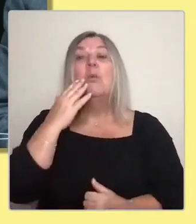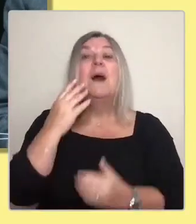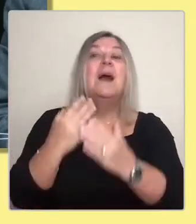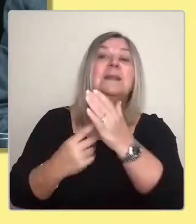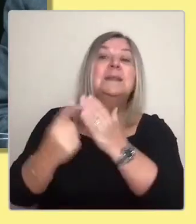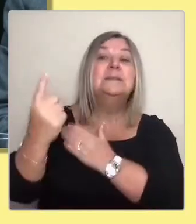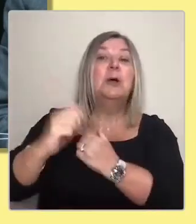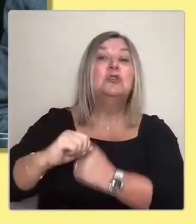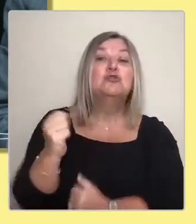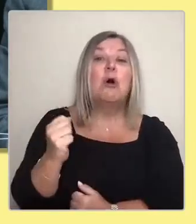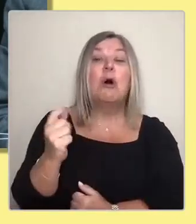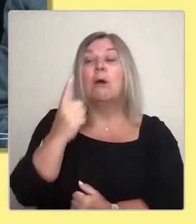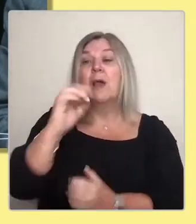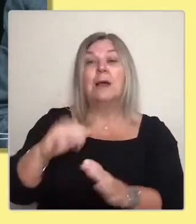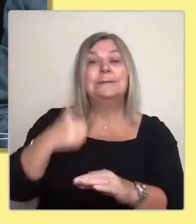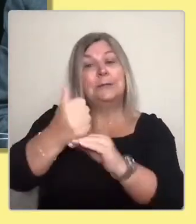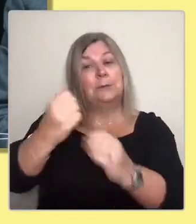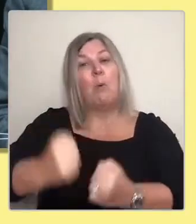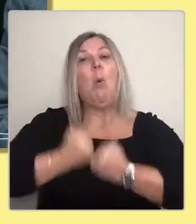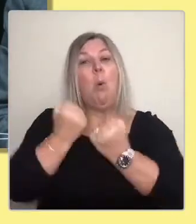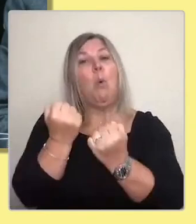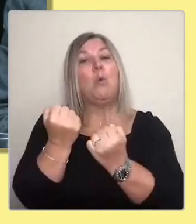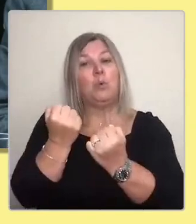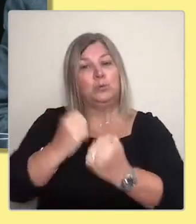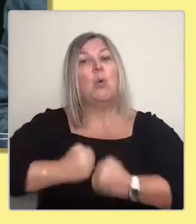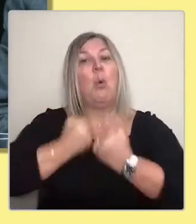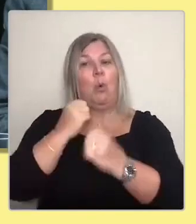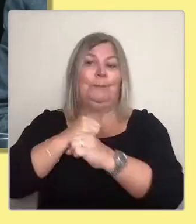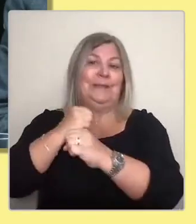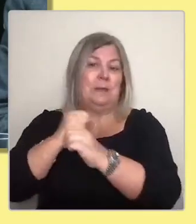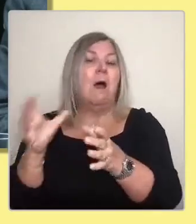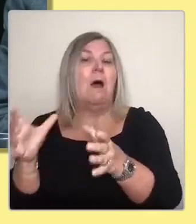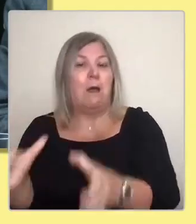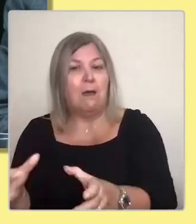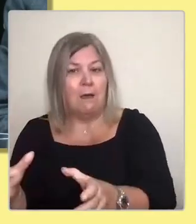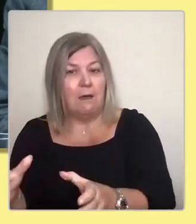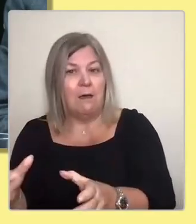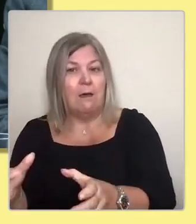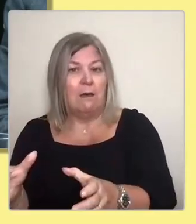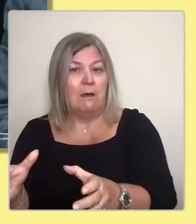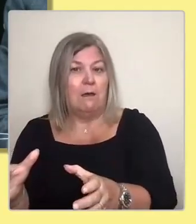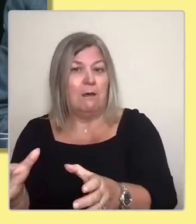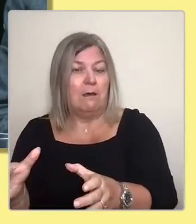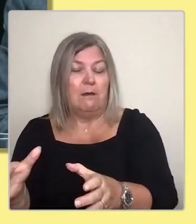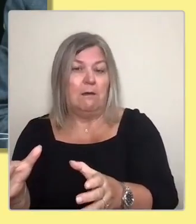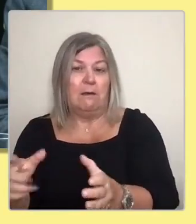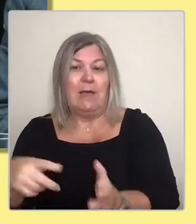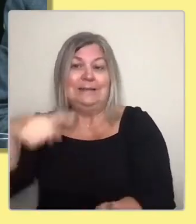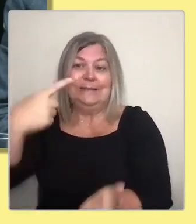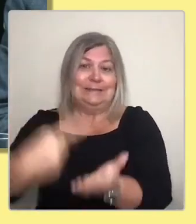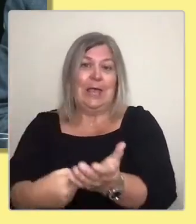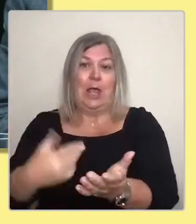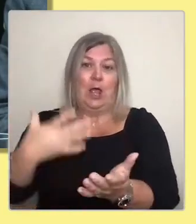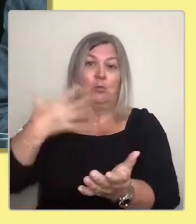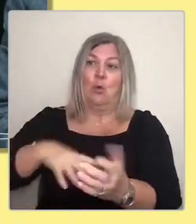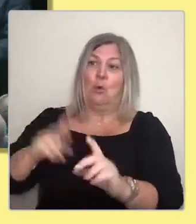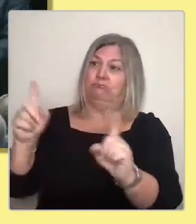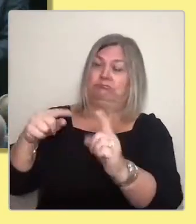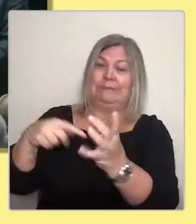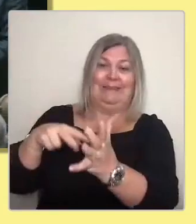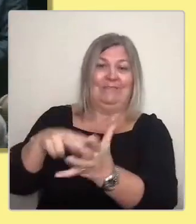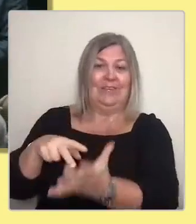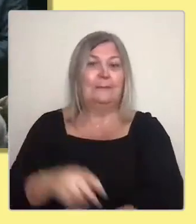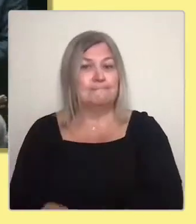it. And you can all receive content, whether you're the different things that you're interested in or different political viewpoints. So that would be my plan.